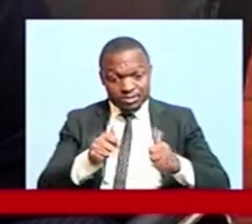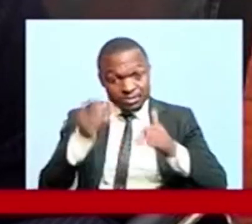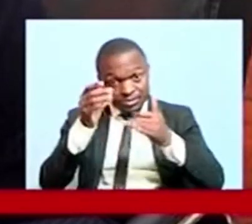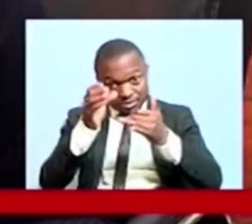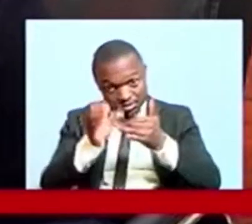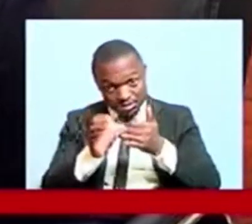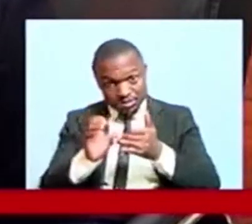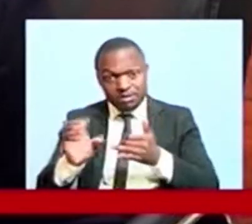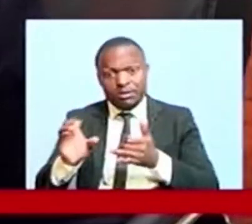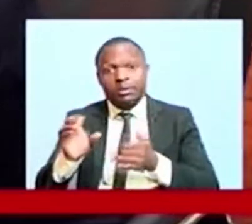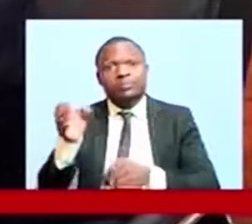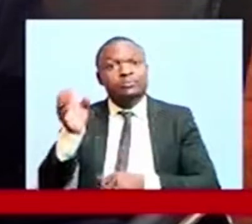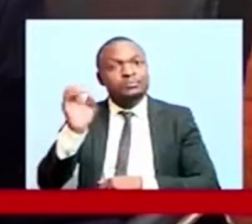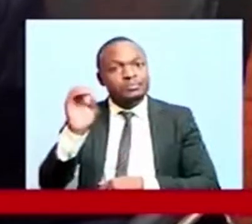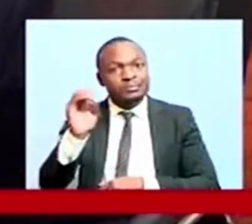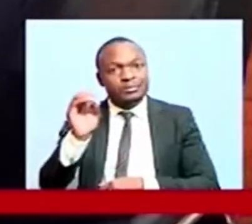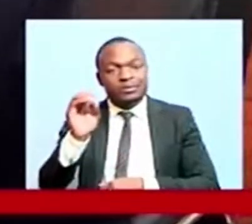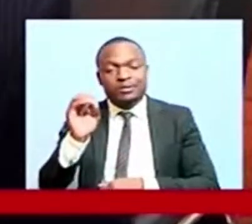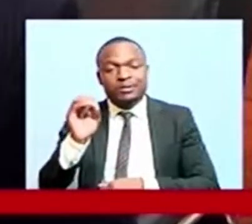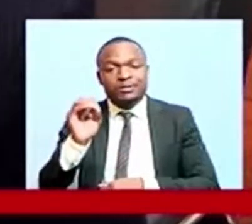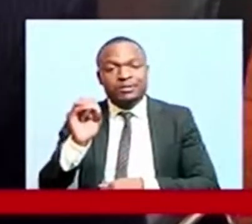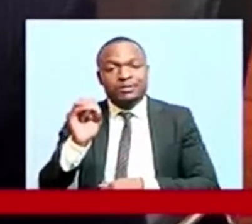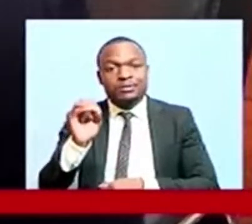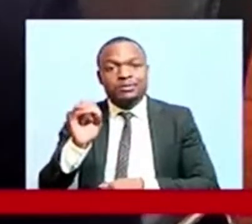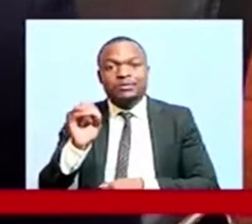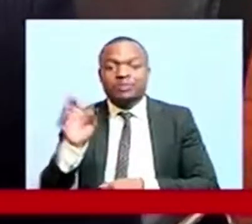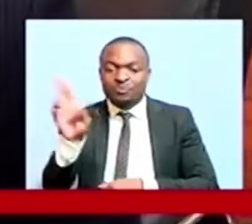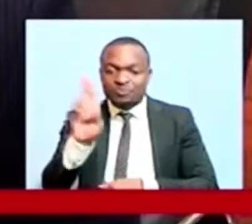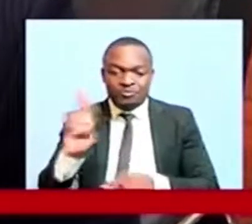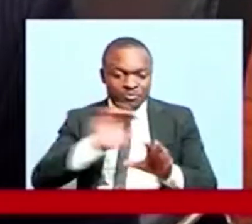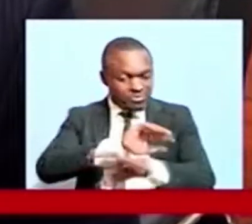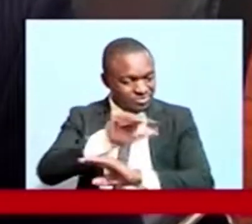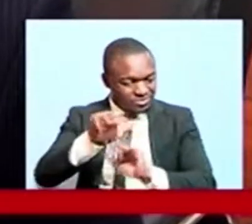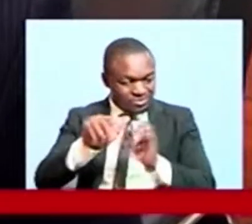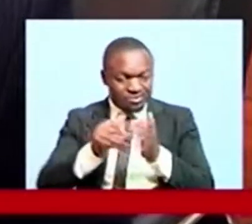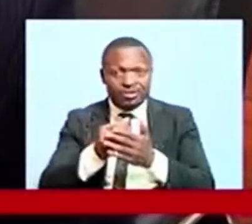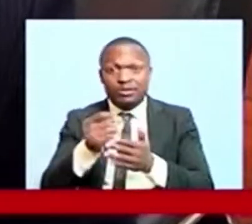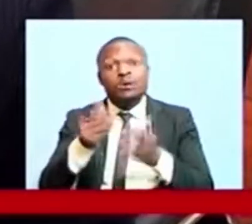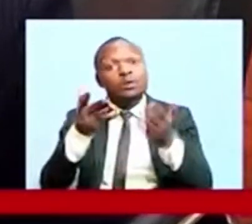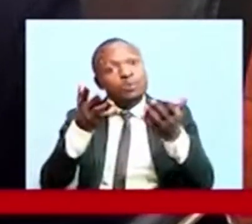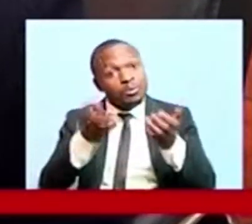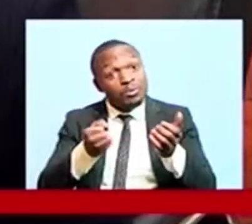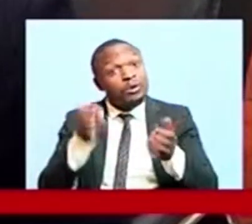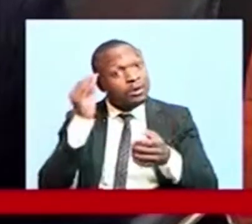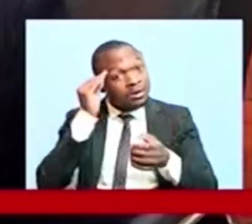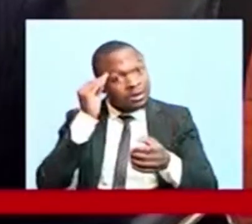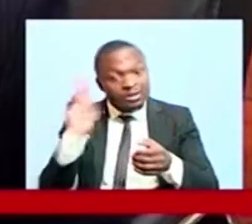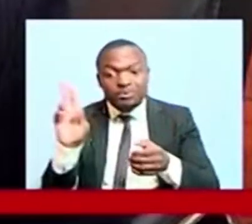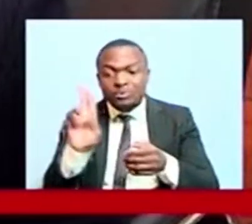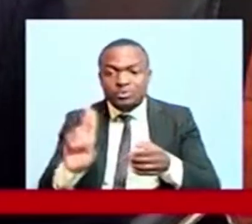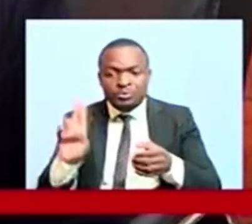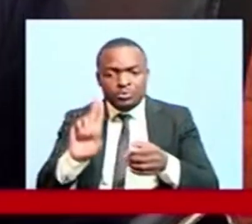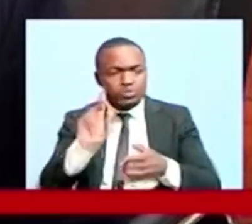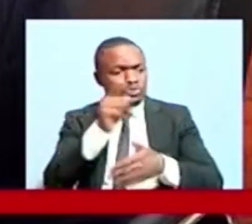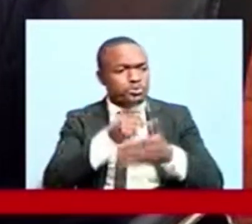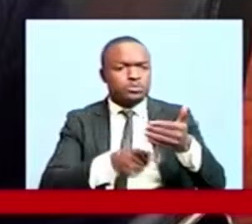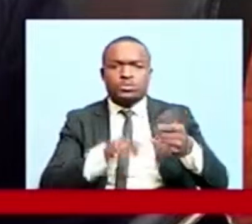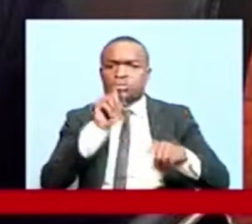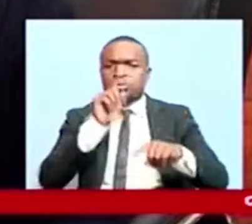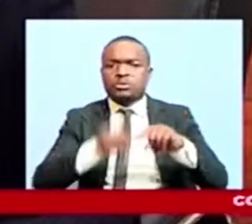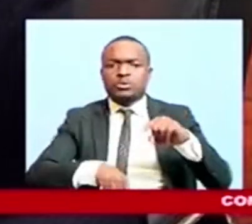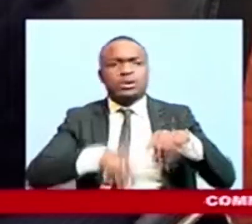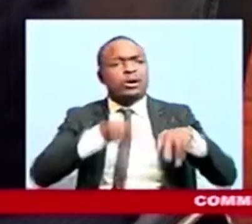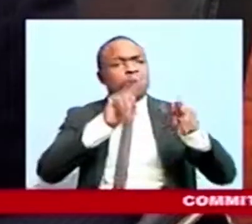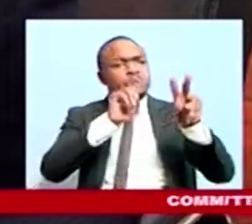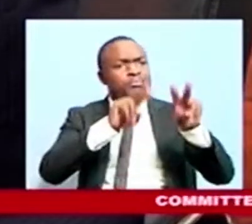component is 0. You have spent anything. We would want to know, you spent on what when you cannot monitor?